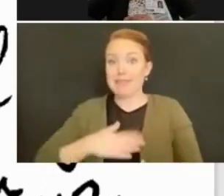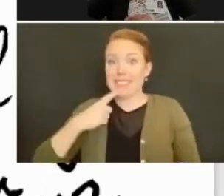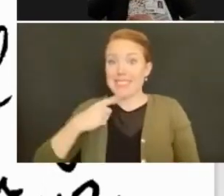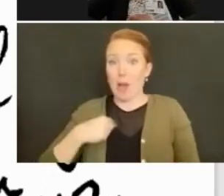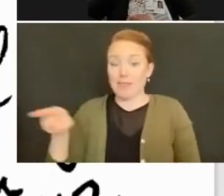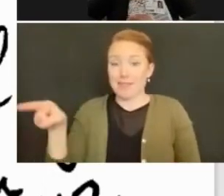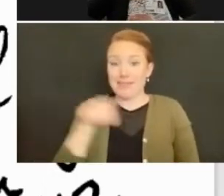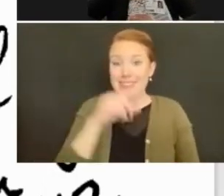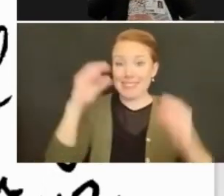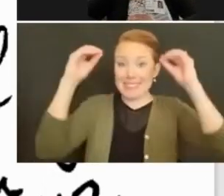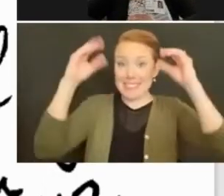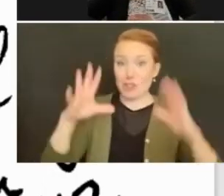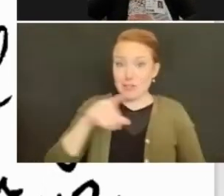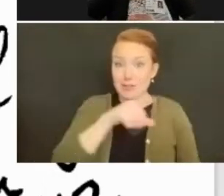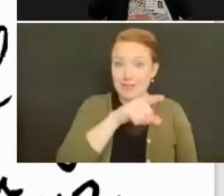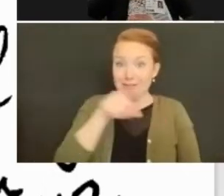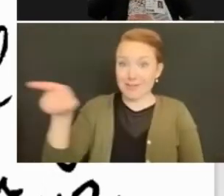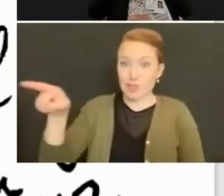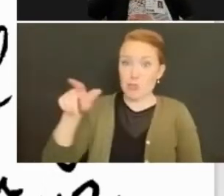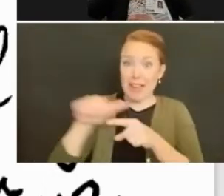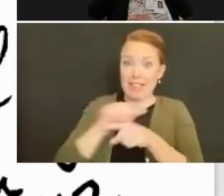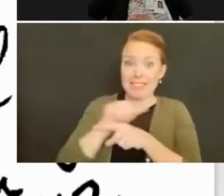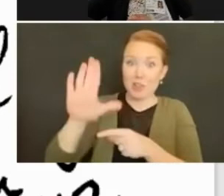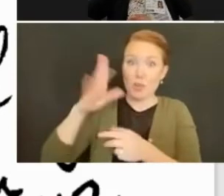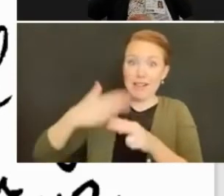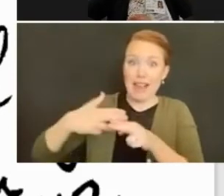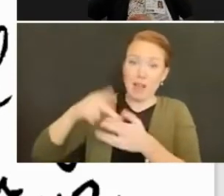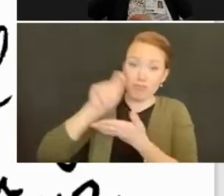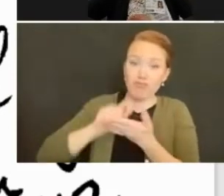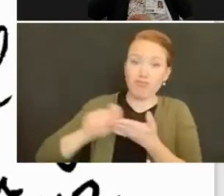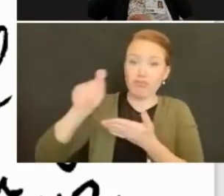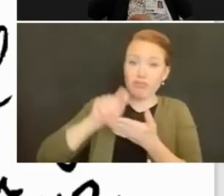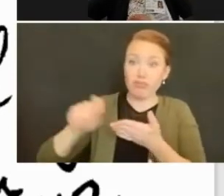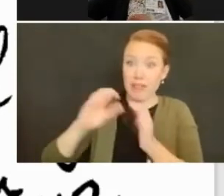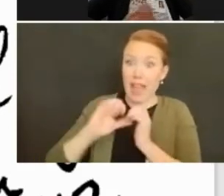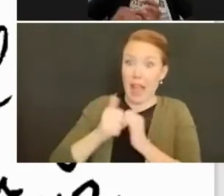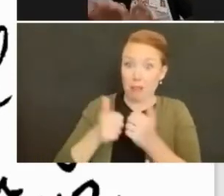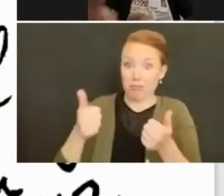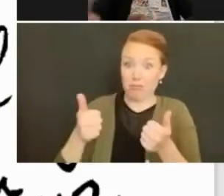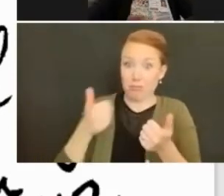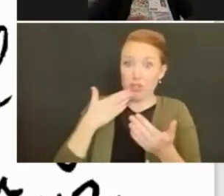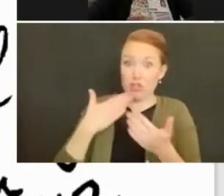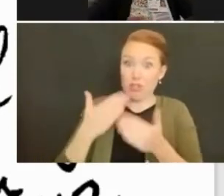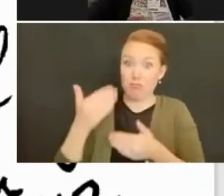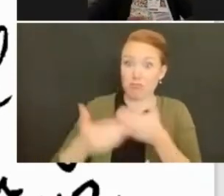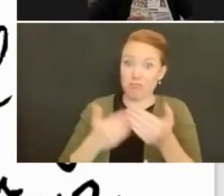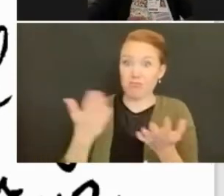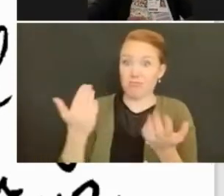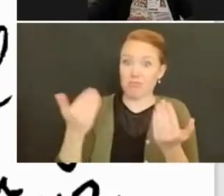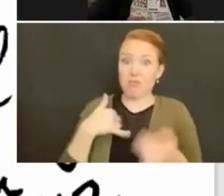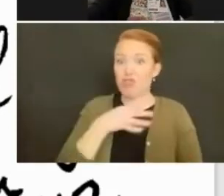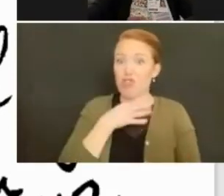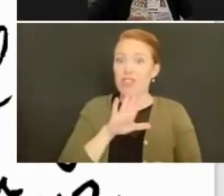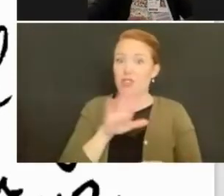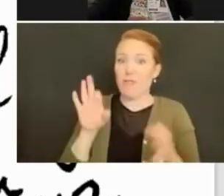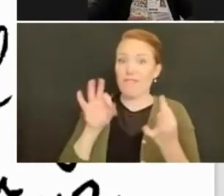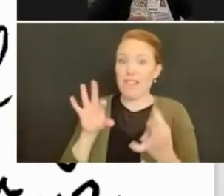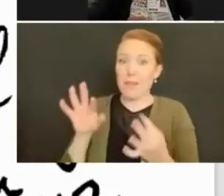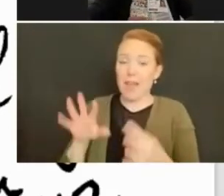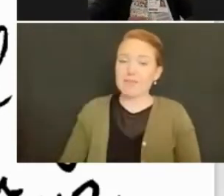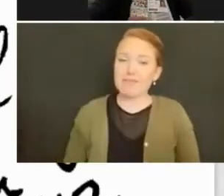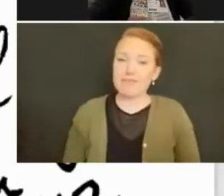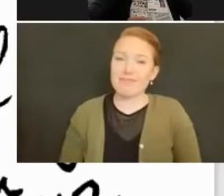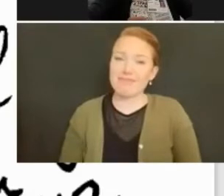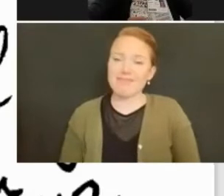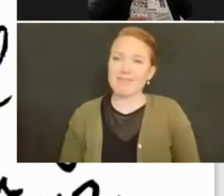on in your classroom and how it's going. Give us a little feedback from in the chat, please. We